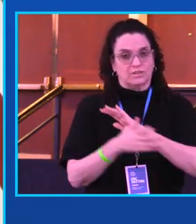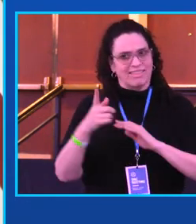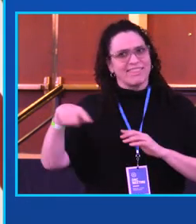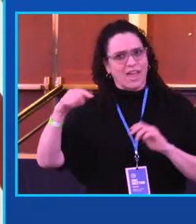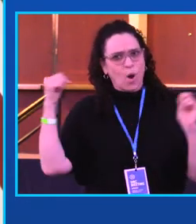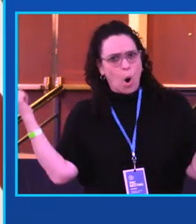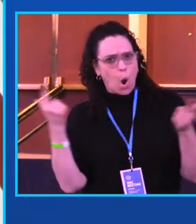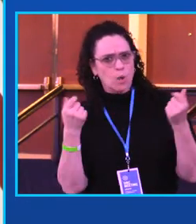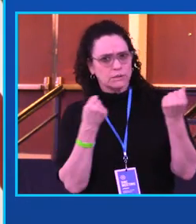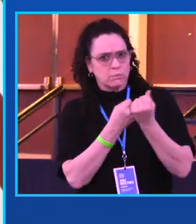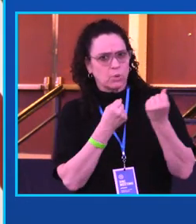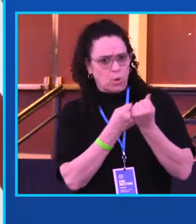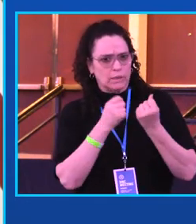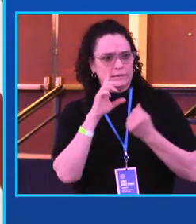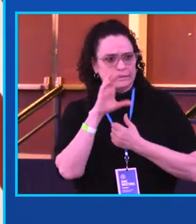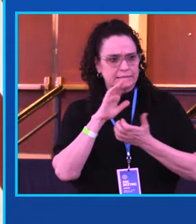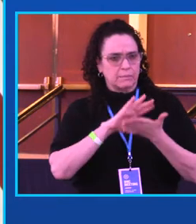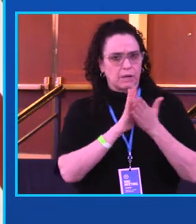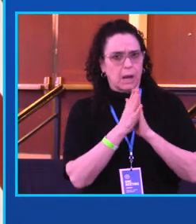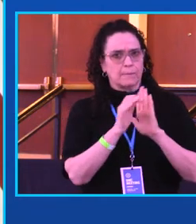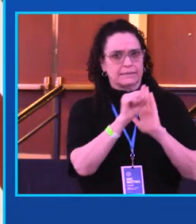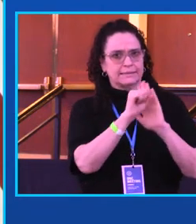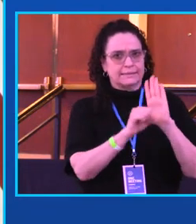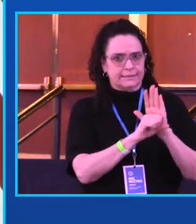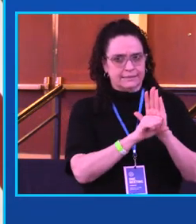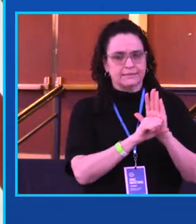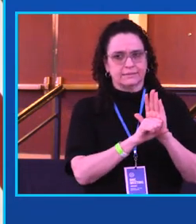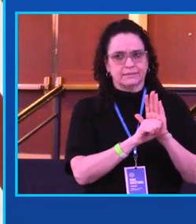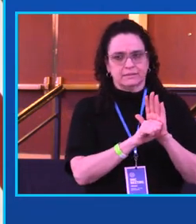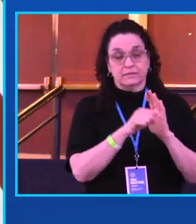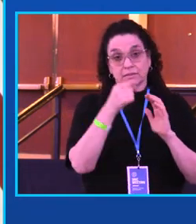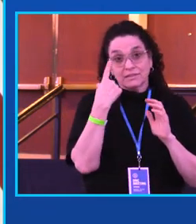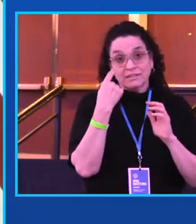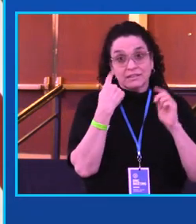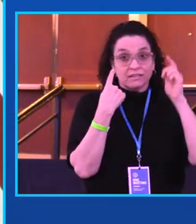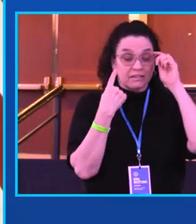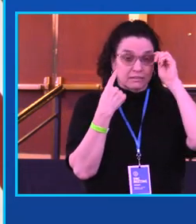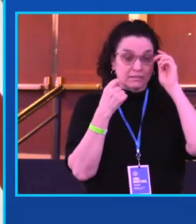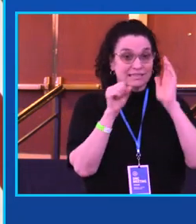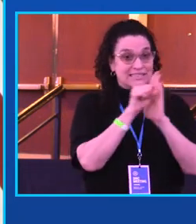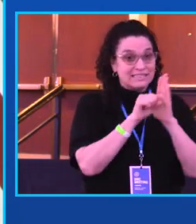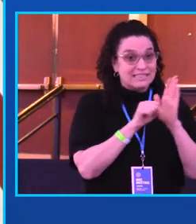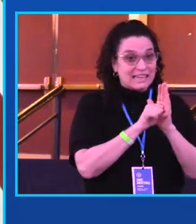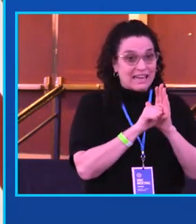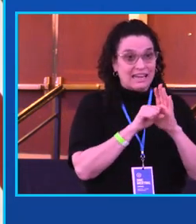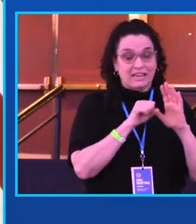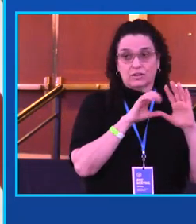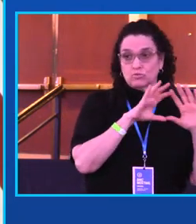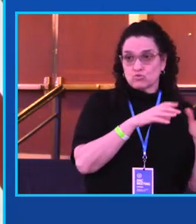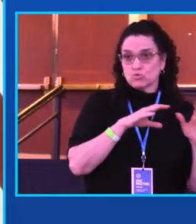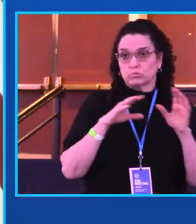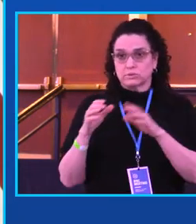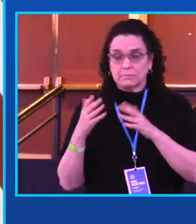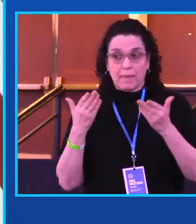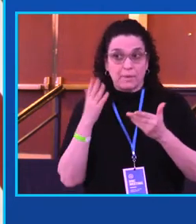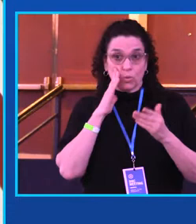statehood. And I would like to say, state parties may change, but the vote does not. It is a matter of record.